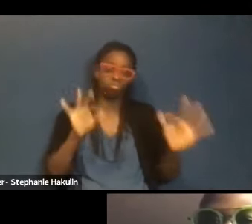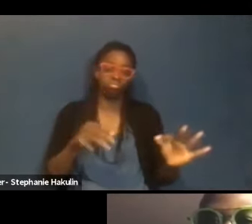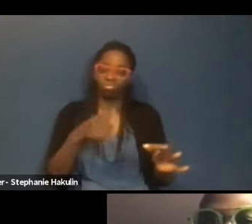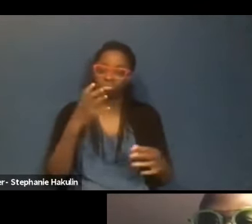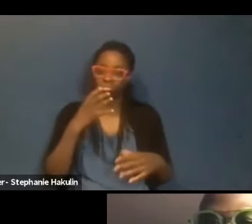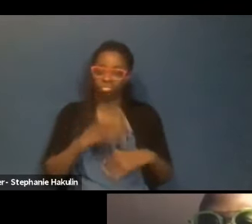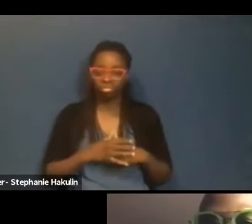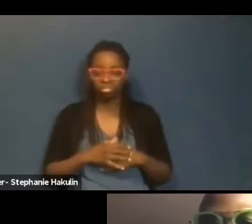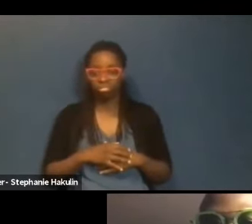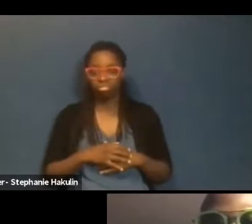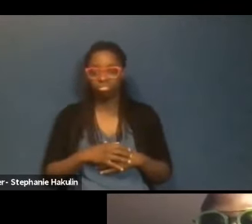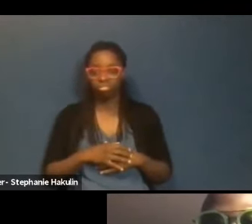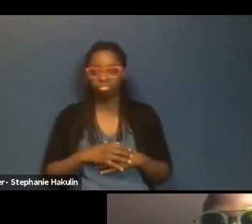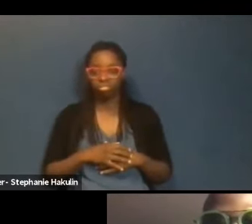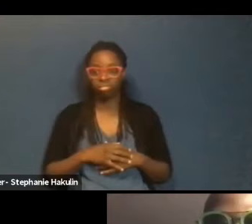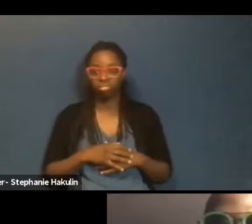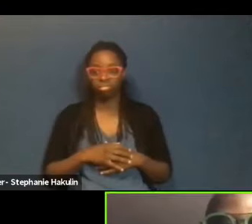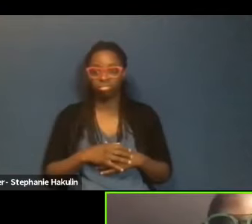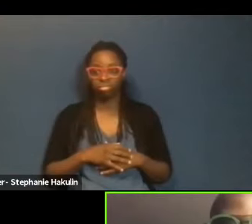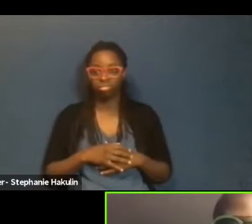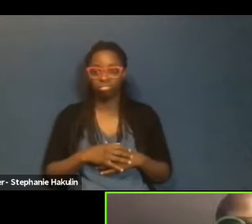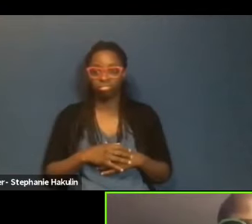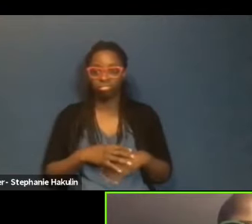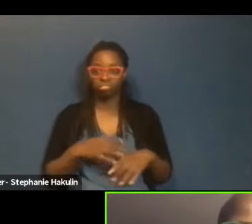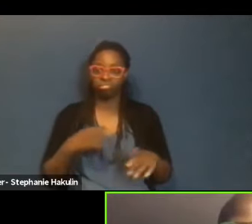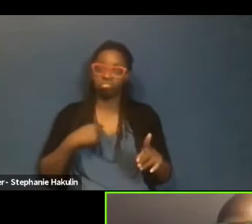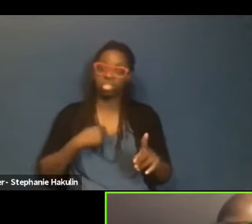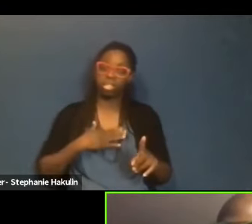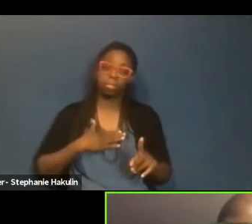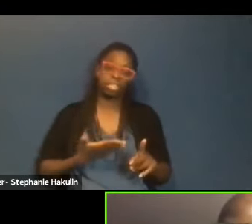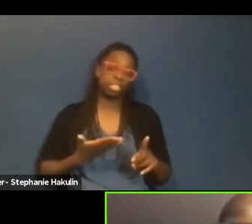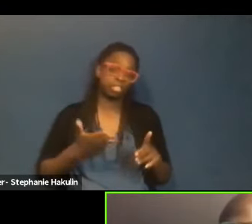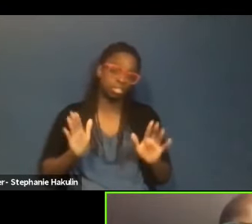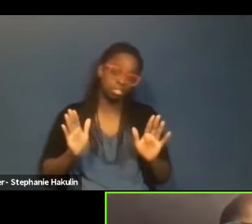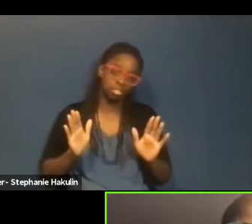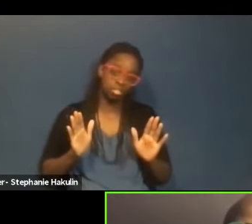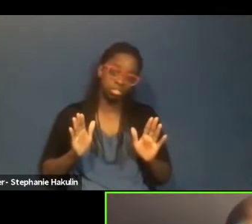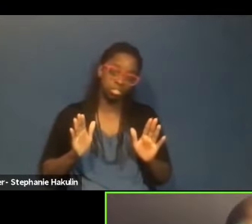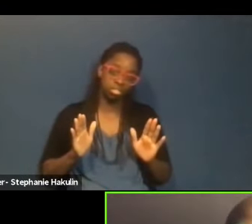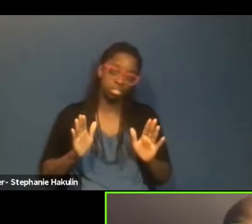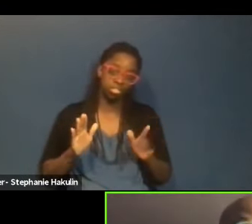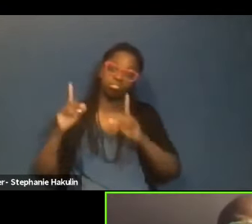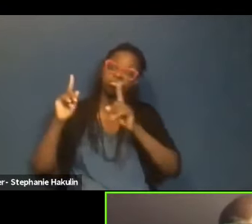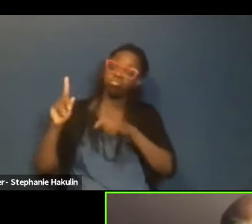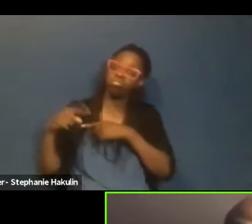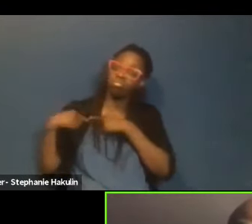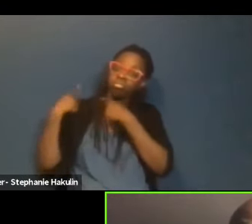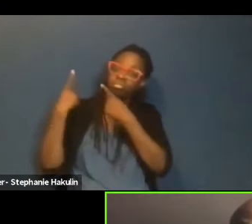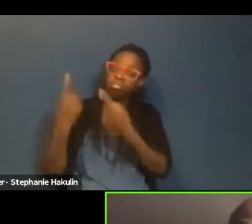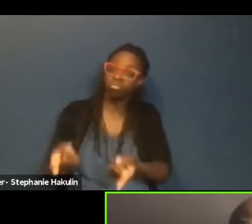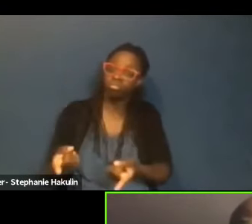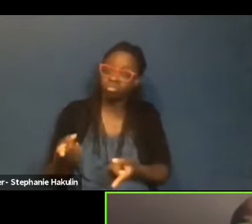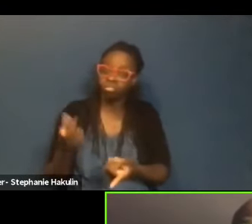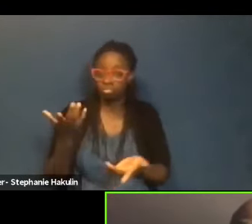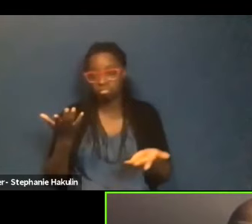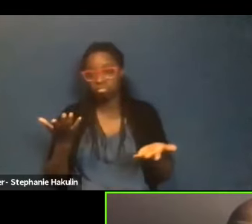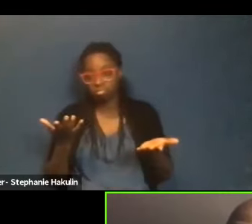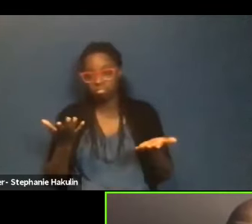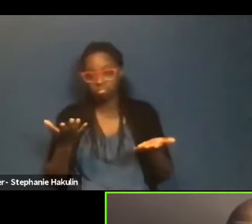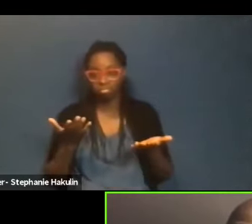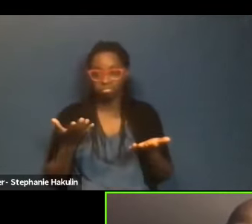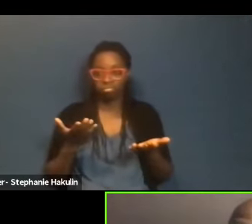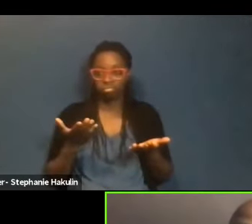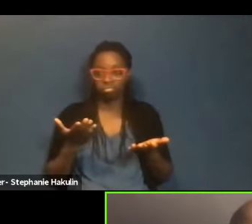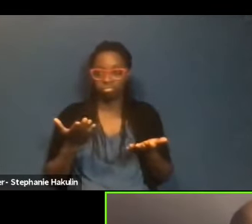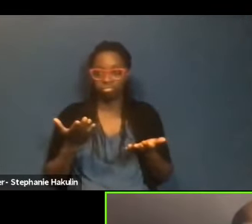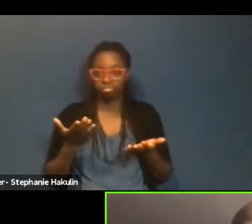I will admit to you that it's been a little bit of a minute. I mean, it's been a little bit of a minute for all of us, really.